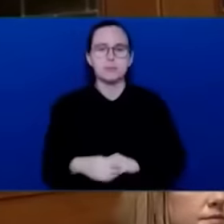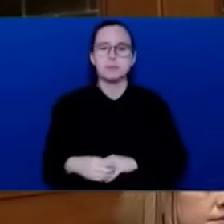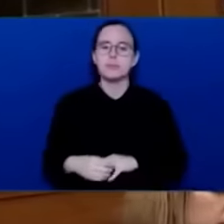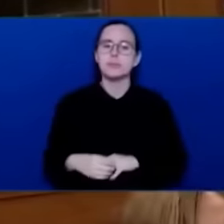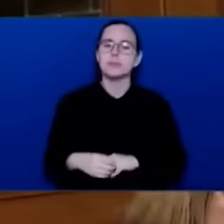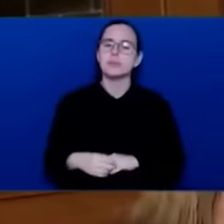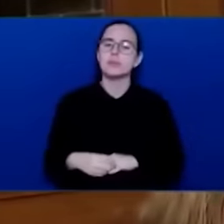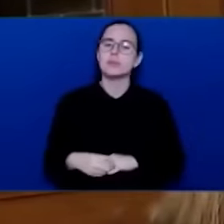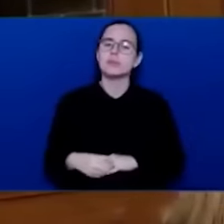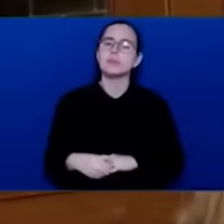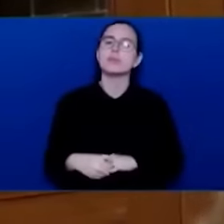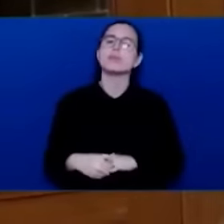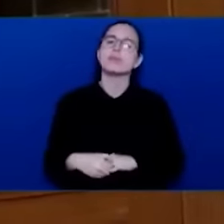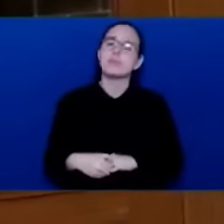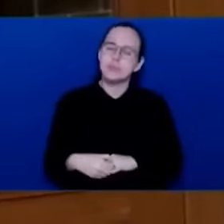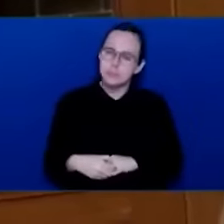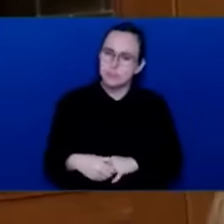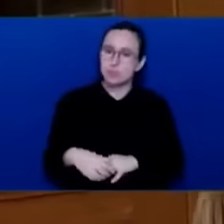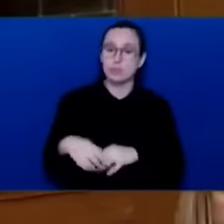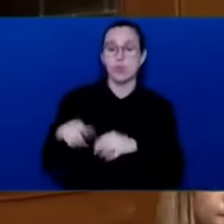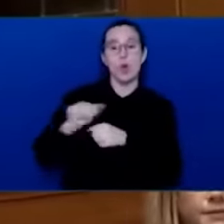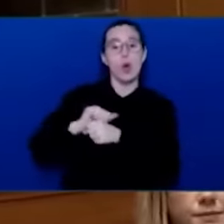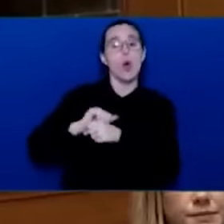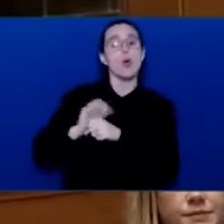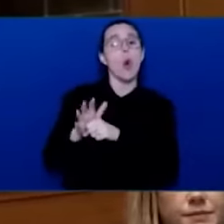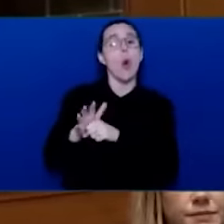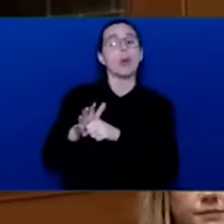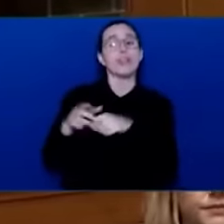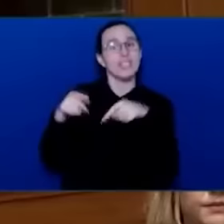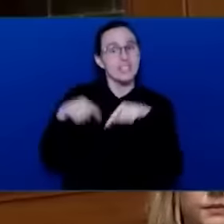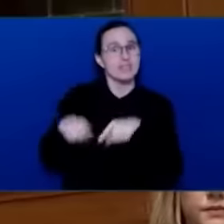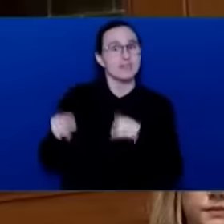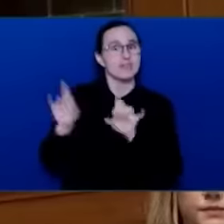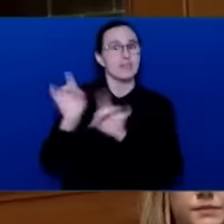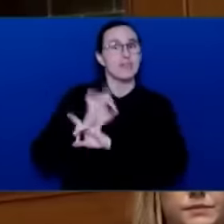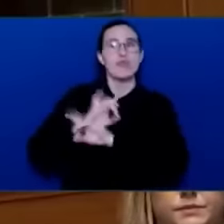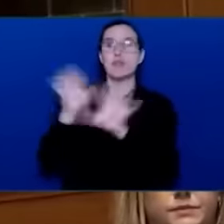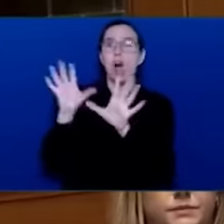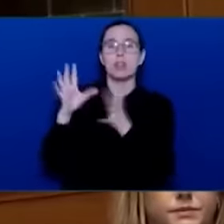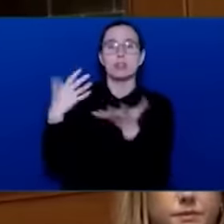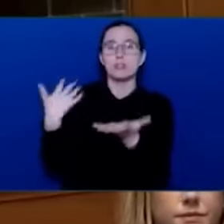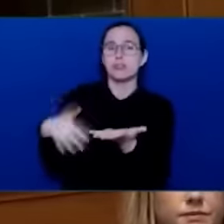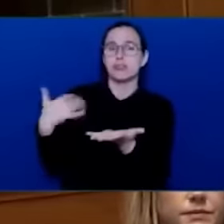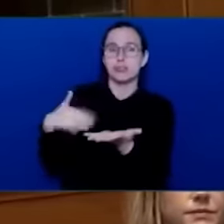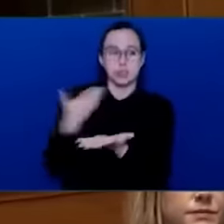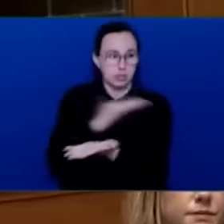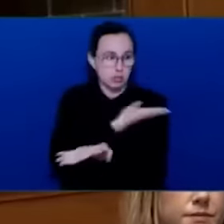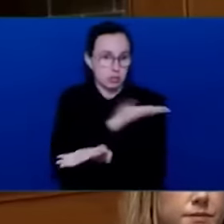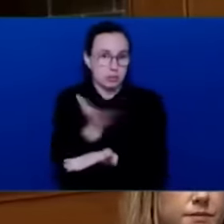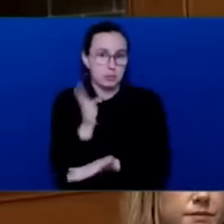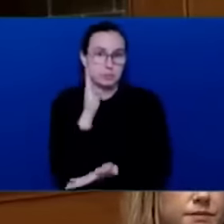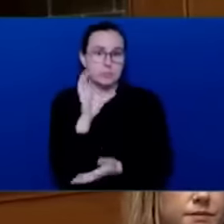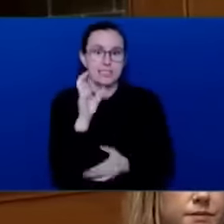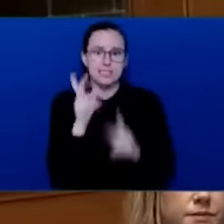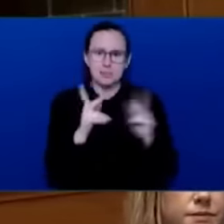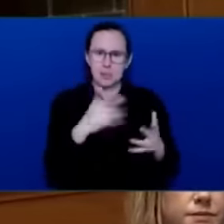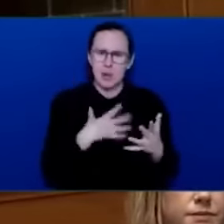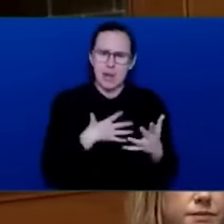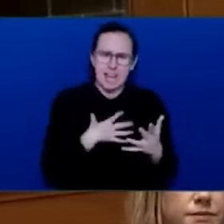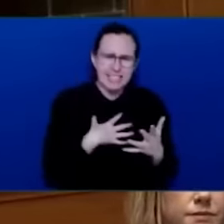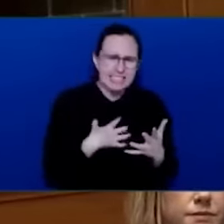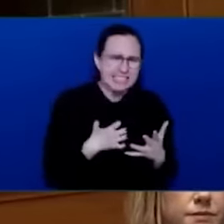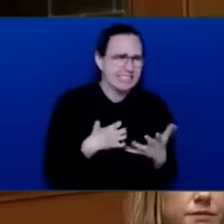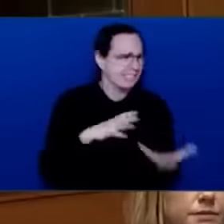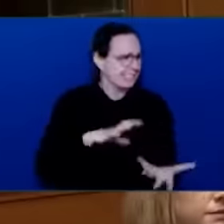hardworking people were sucked into a whirlpool of chaos caused by constantly changing rules, brutal restrictions